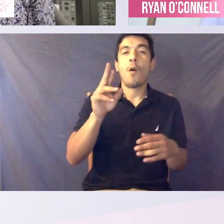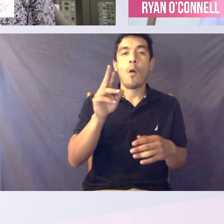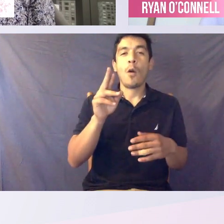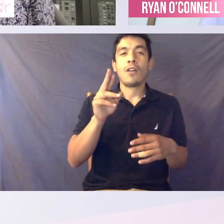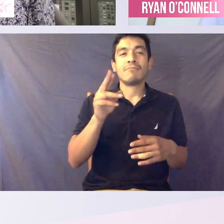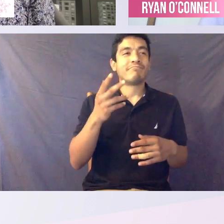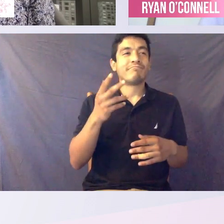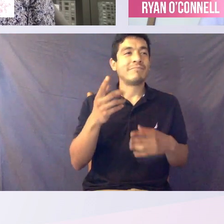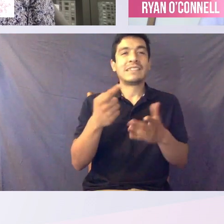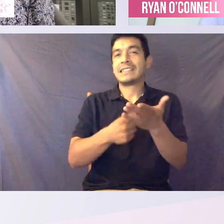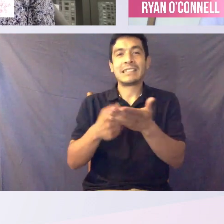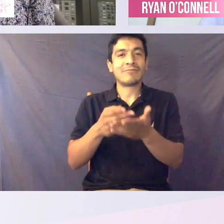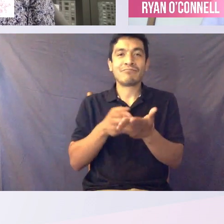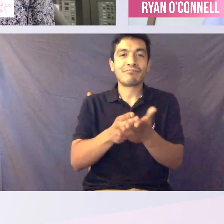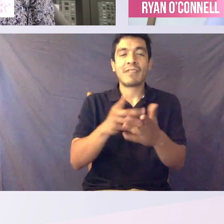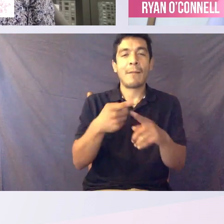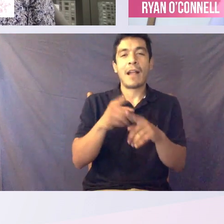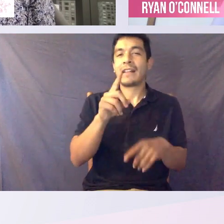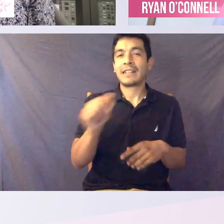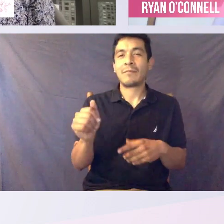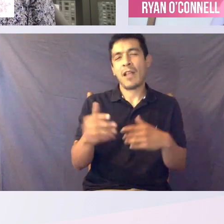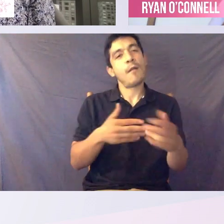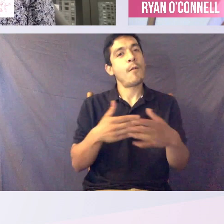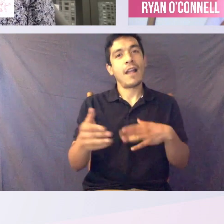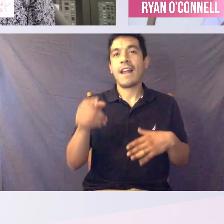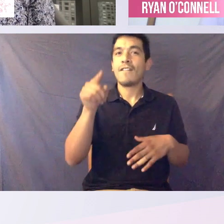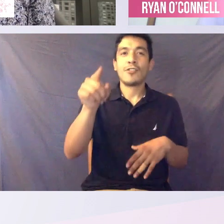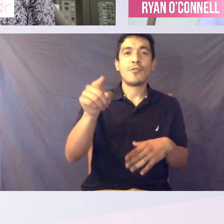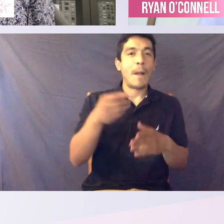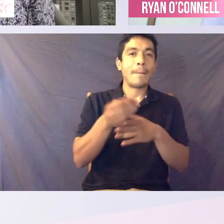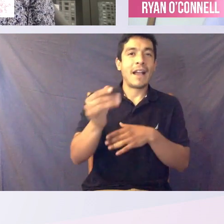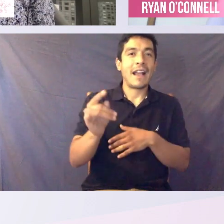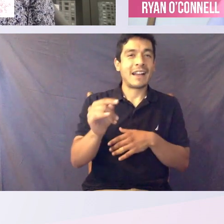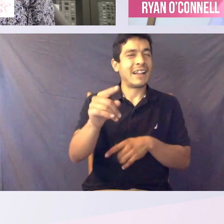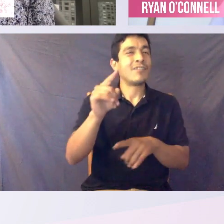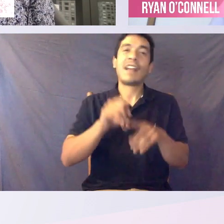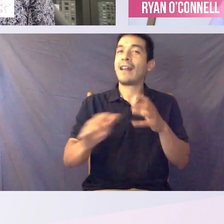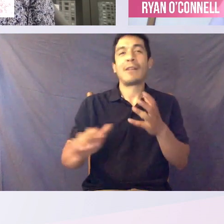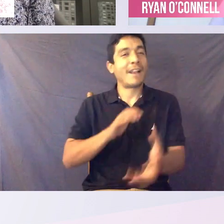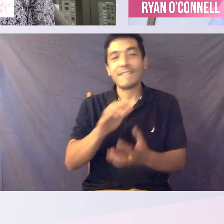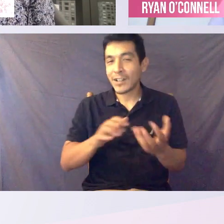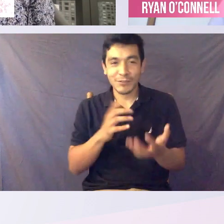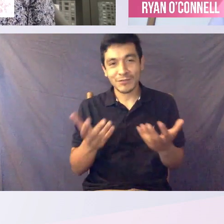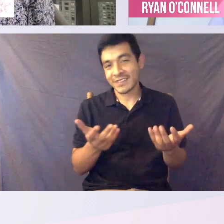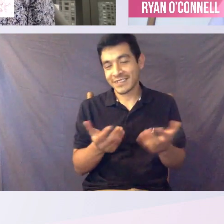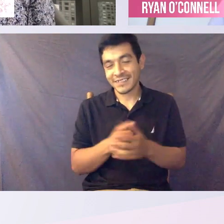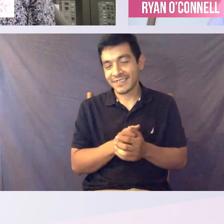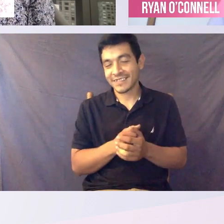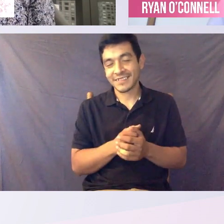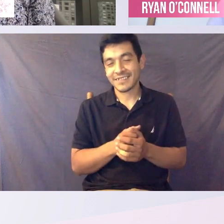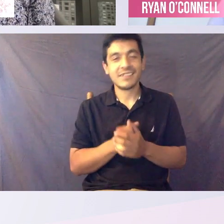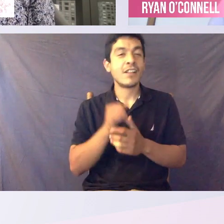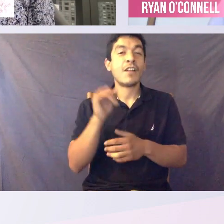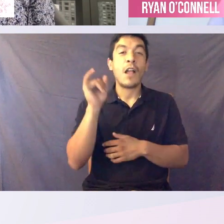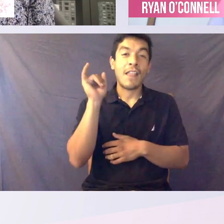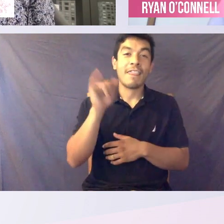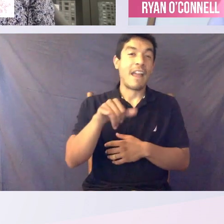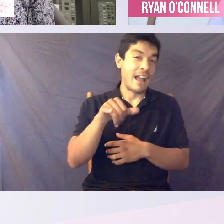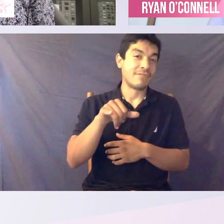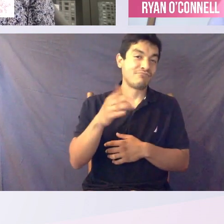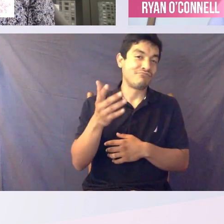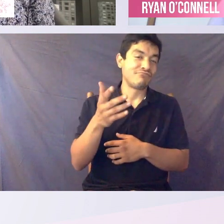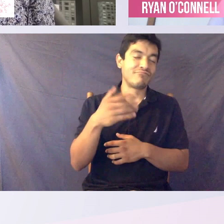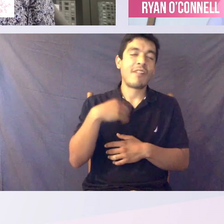whatever, baby, you're on board, you bought it. You know what I mean? You can't be confused. So I think that was like, I think the